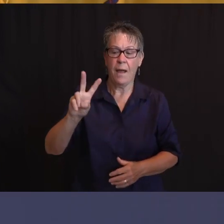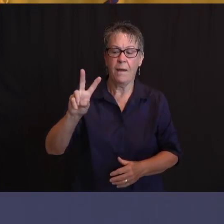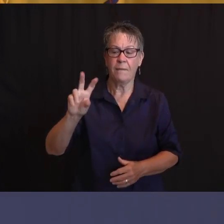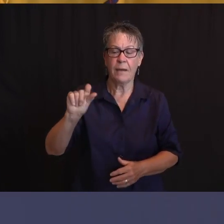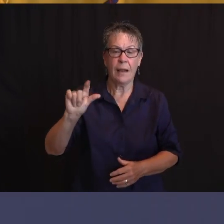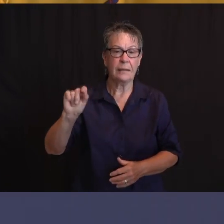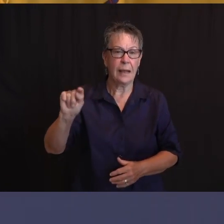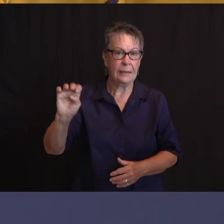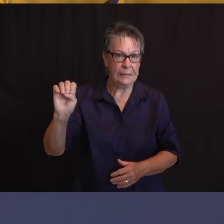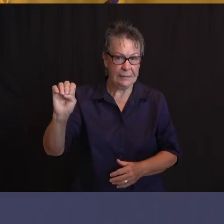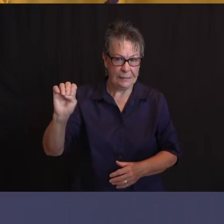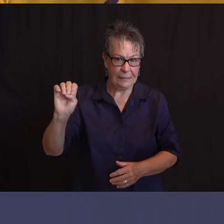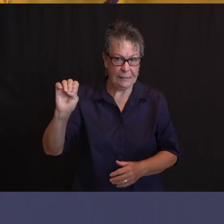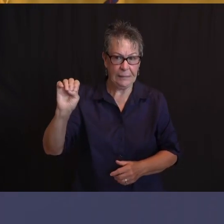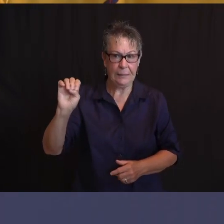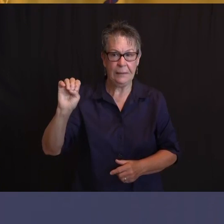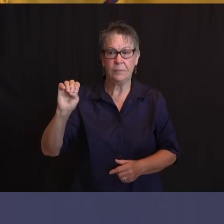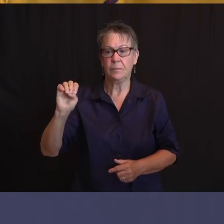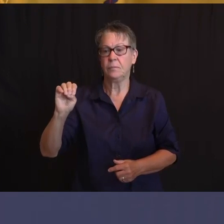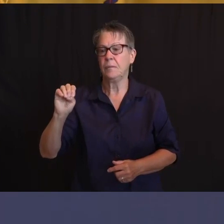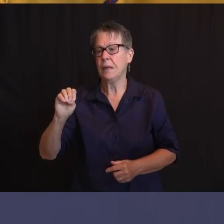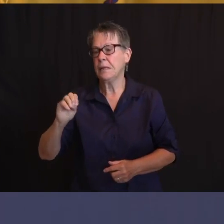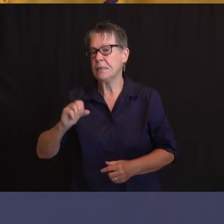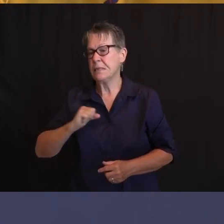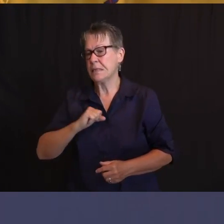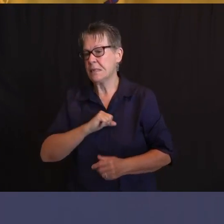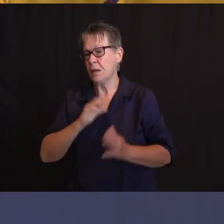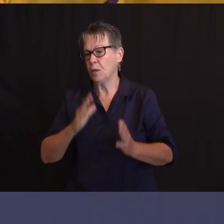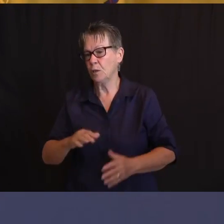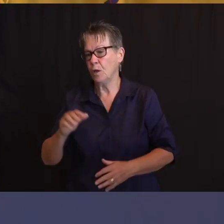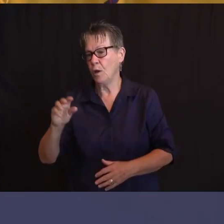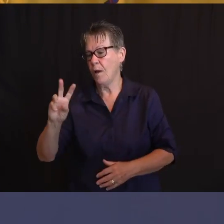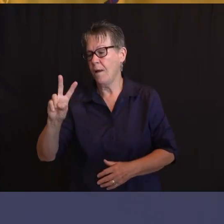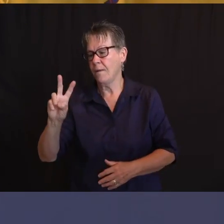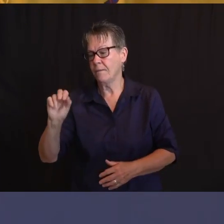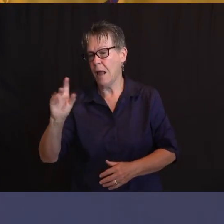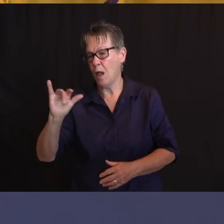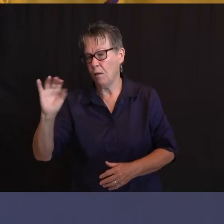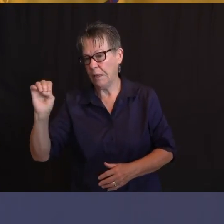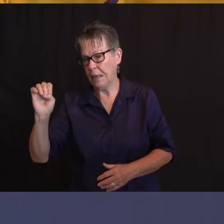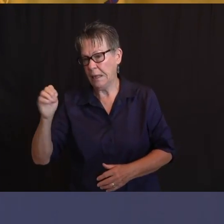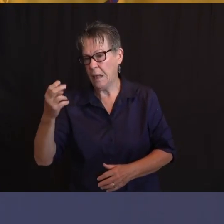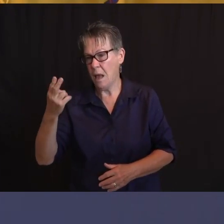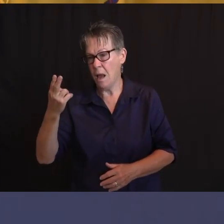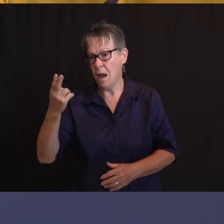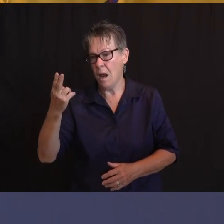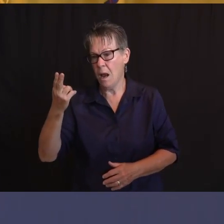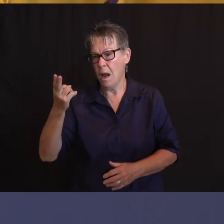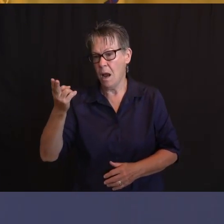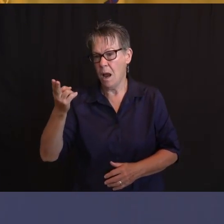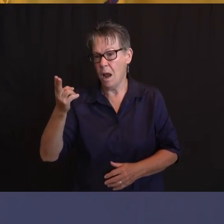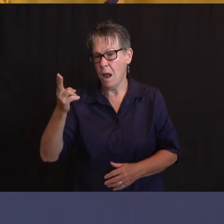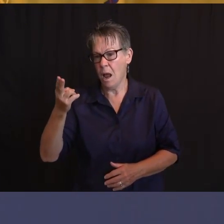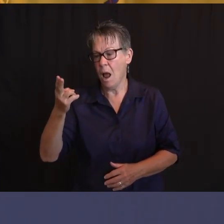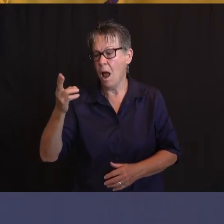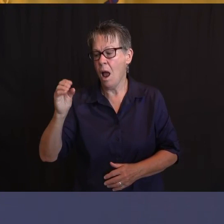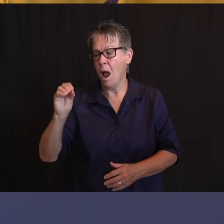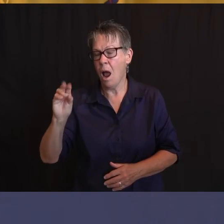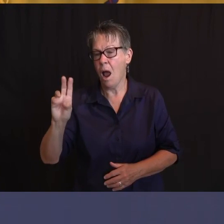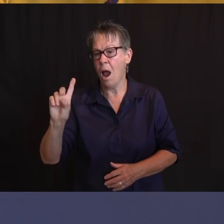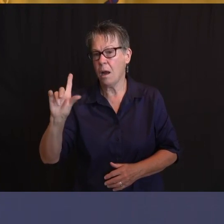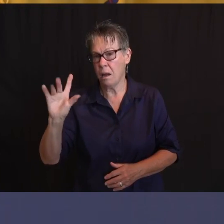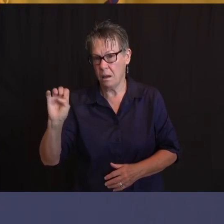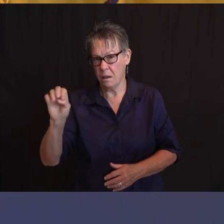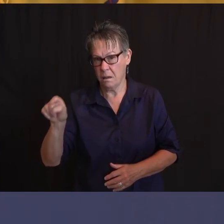Assembly. But they are, I believe, of the same package. These are bills that we are supportive of as a broad matter